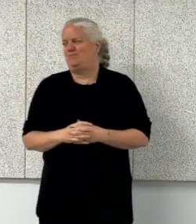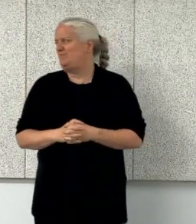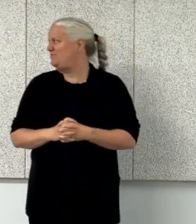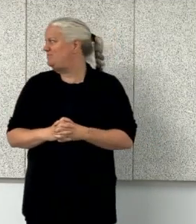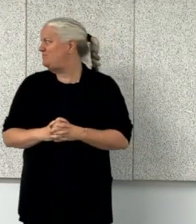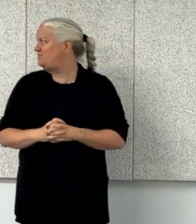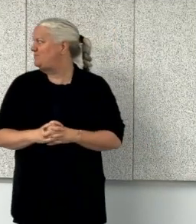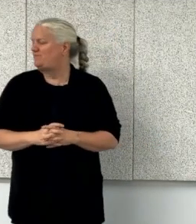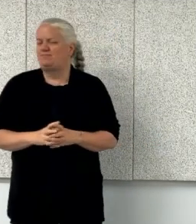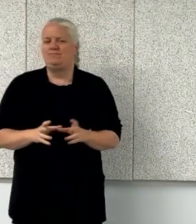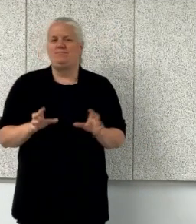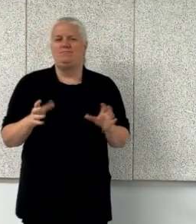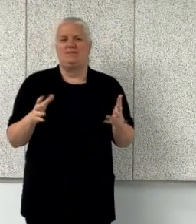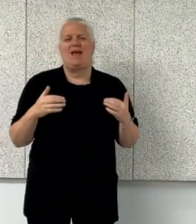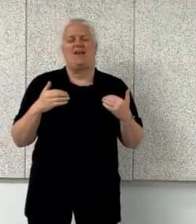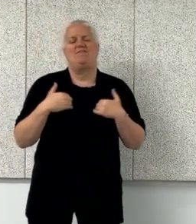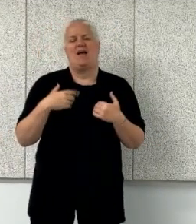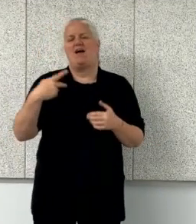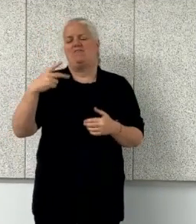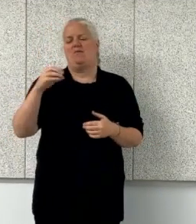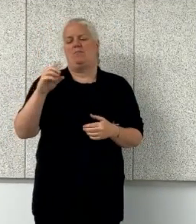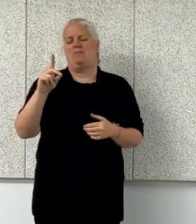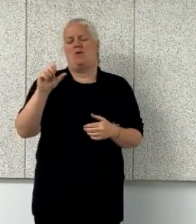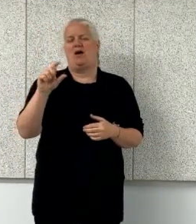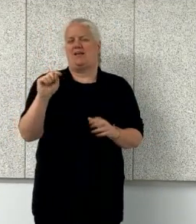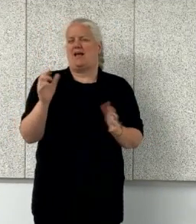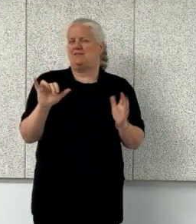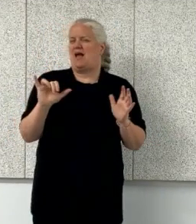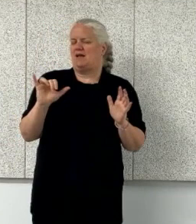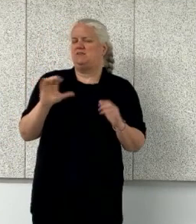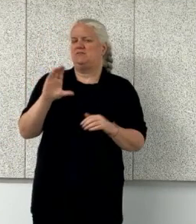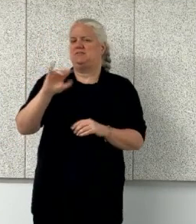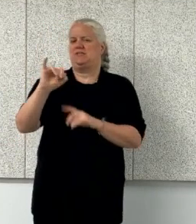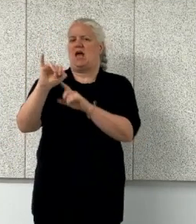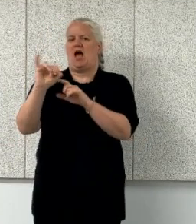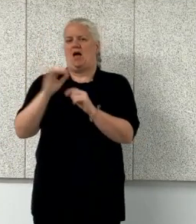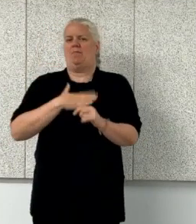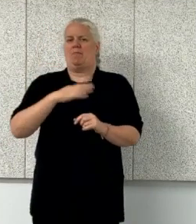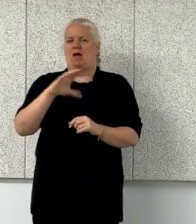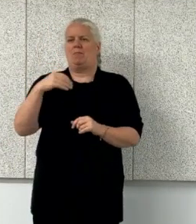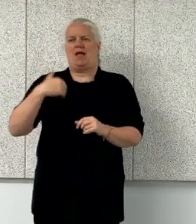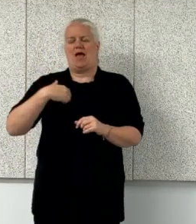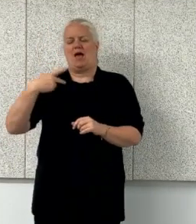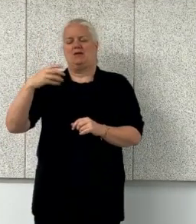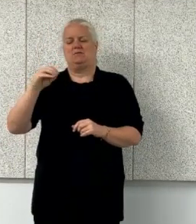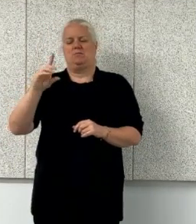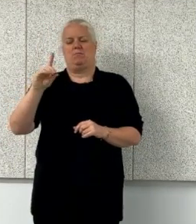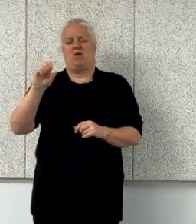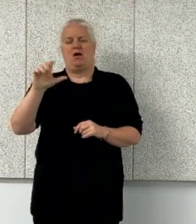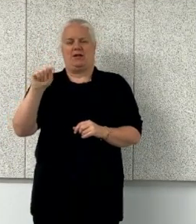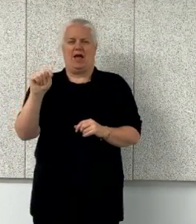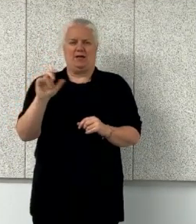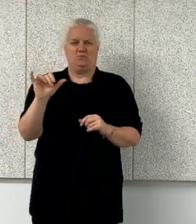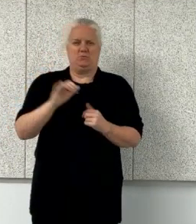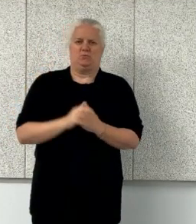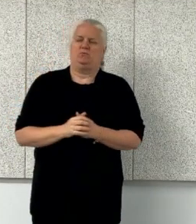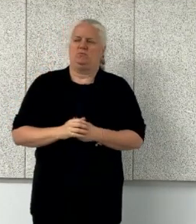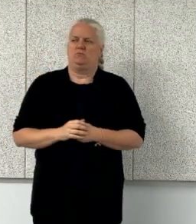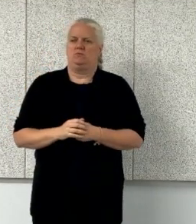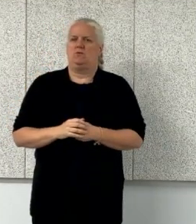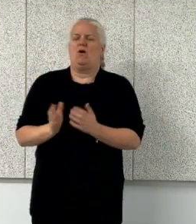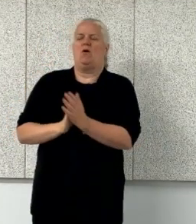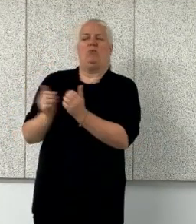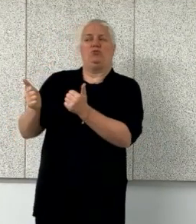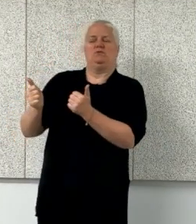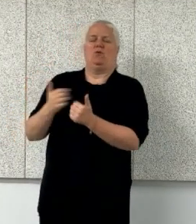kind of have a podcast. CI Capacity has a podcast that I'm on very frequently. It's called CI to I, if you want to look it up. Very good. Thank you.